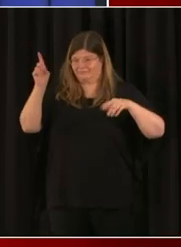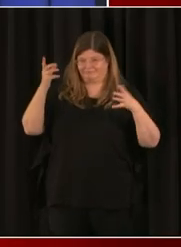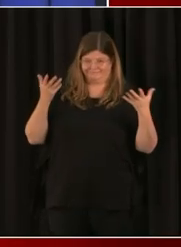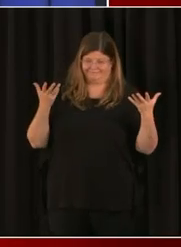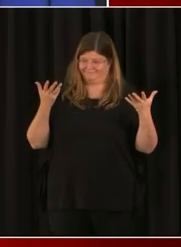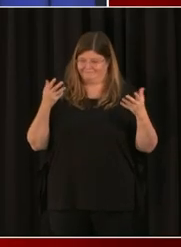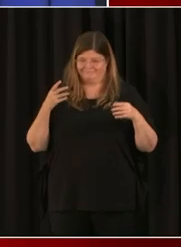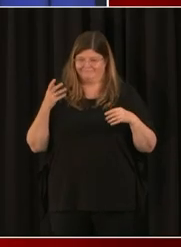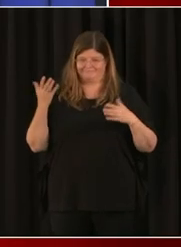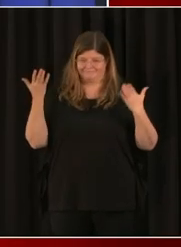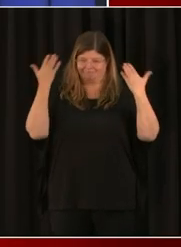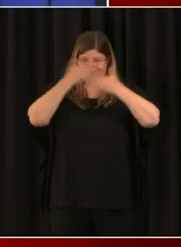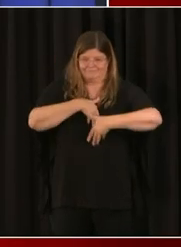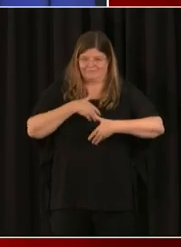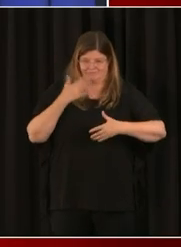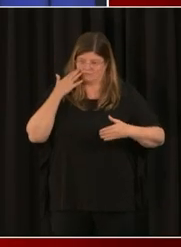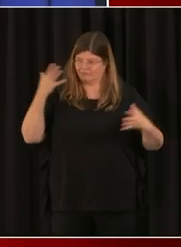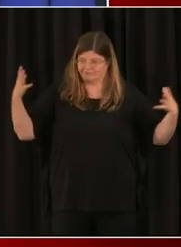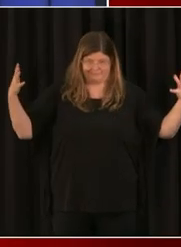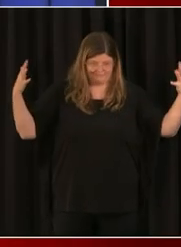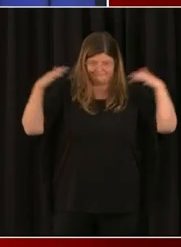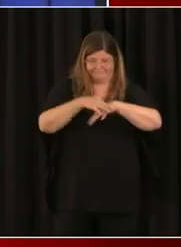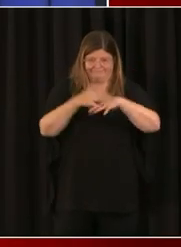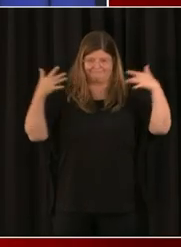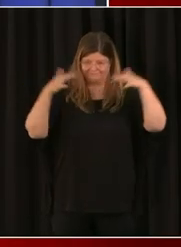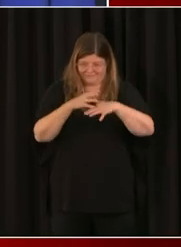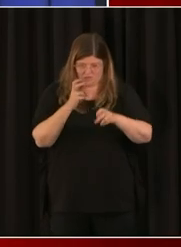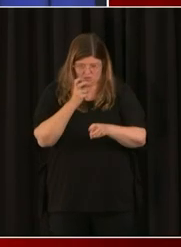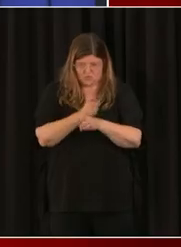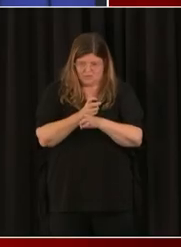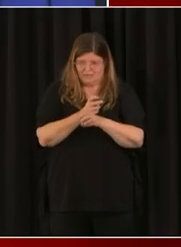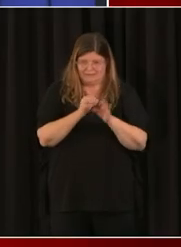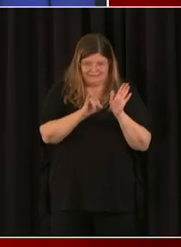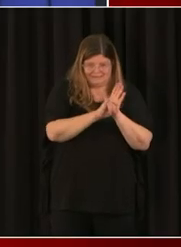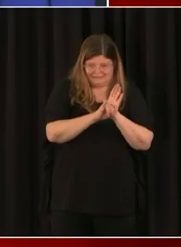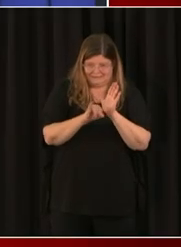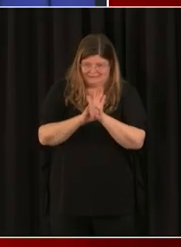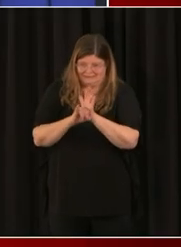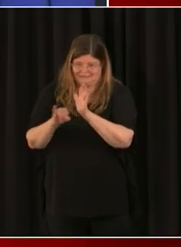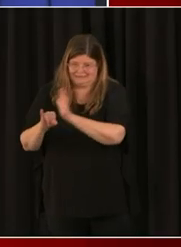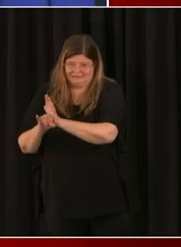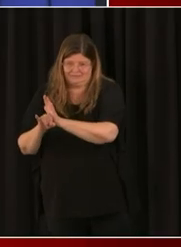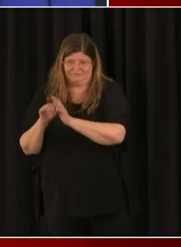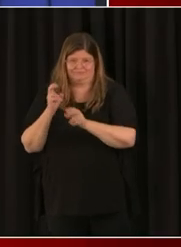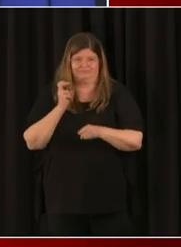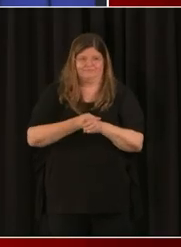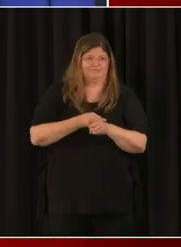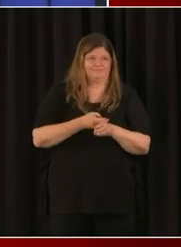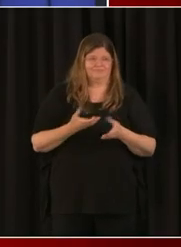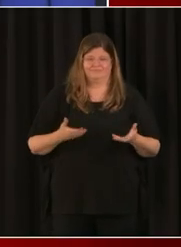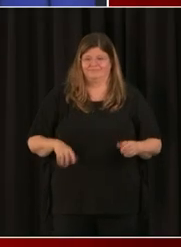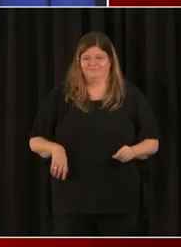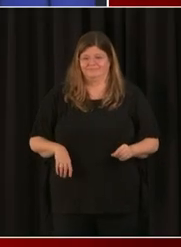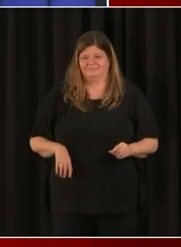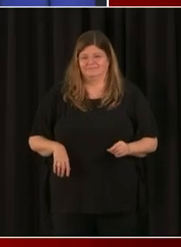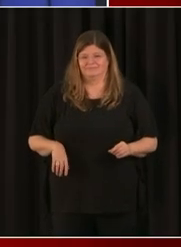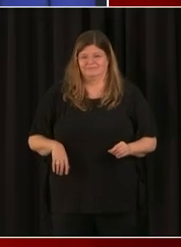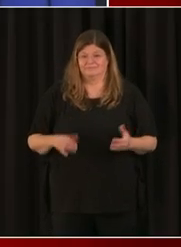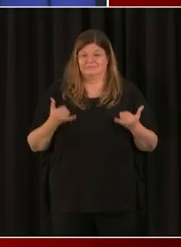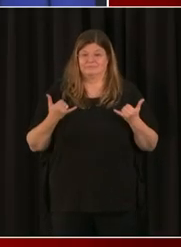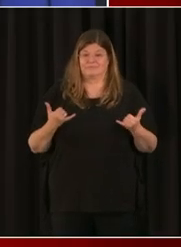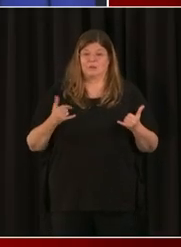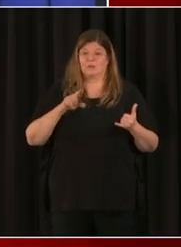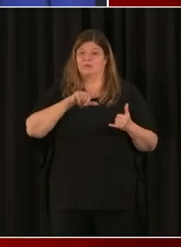in Washington, D.C. Immediately following any of the protests. And I think one of the